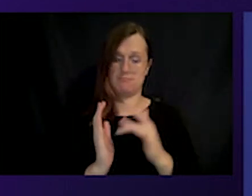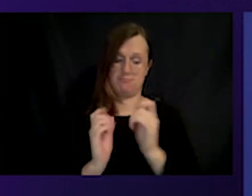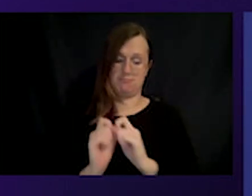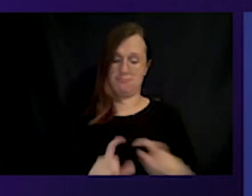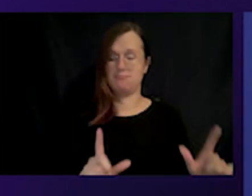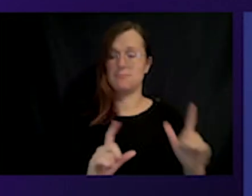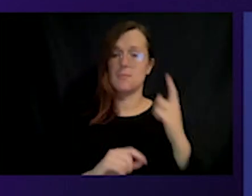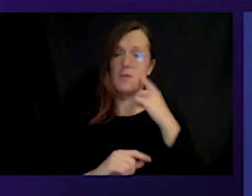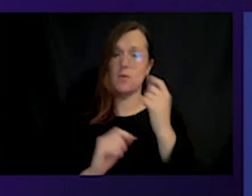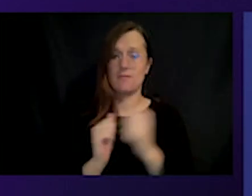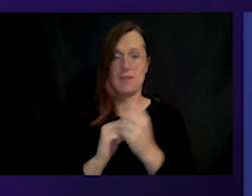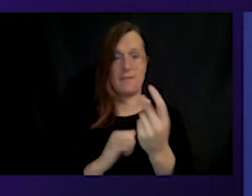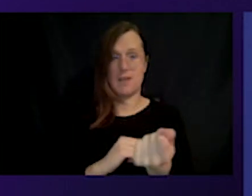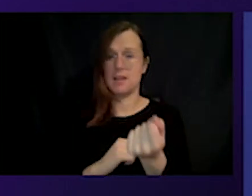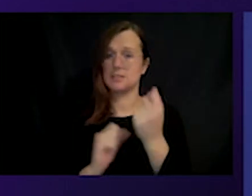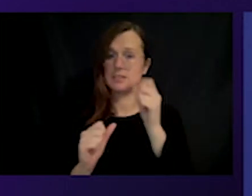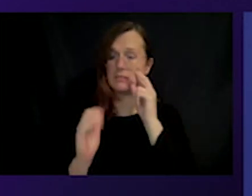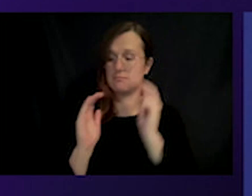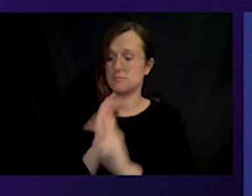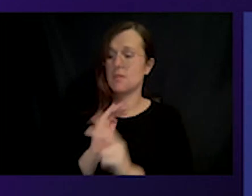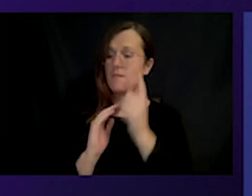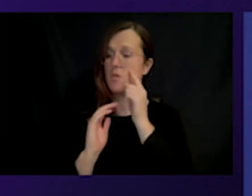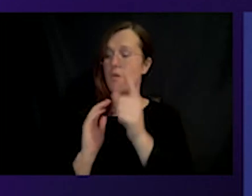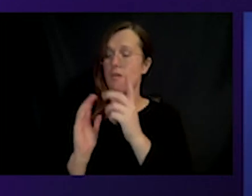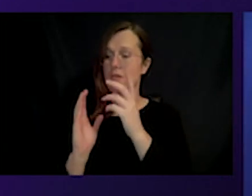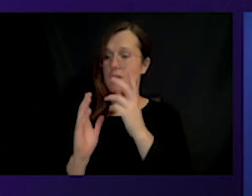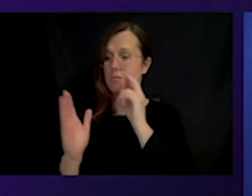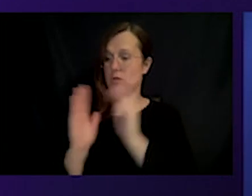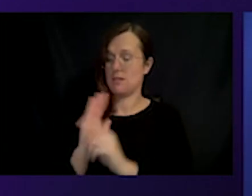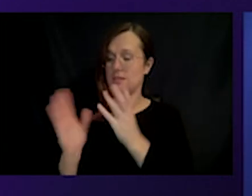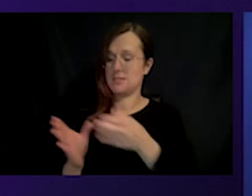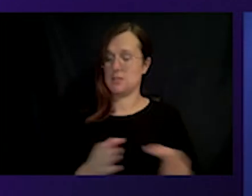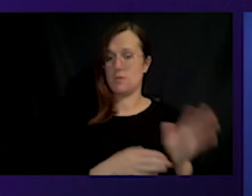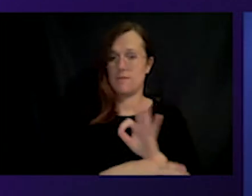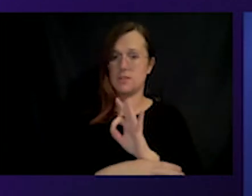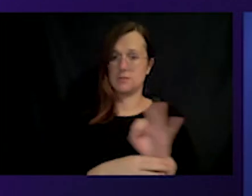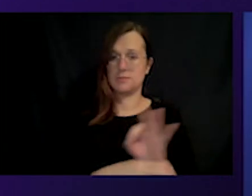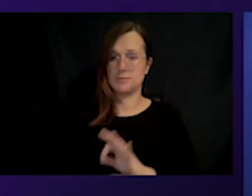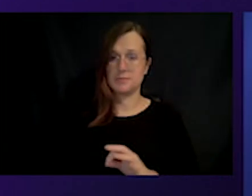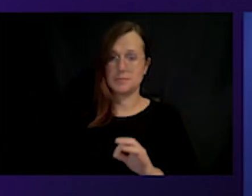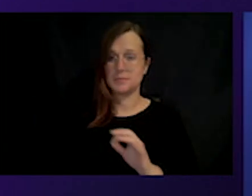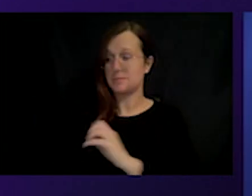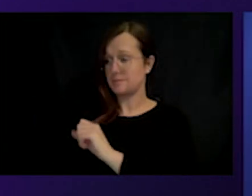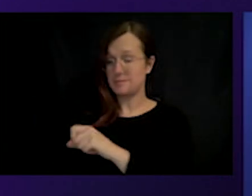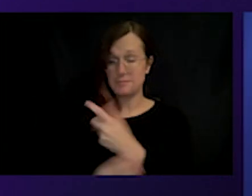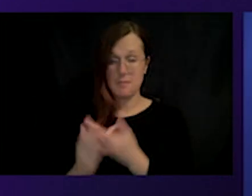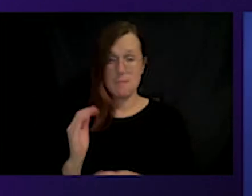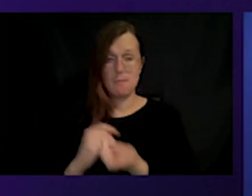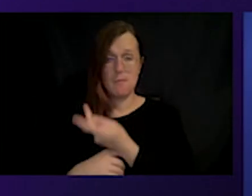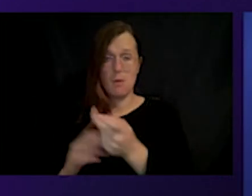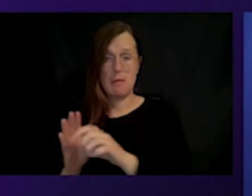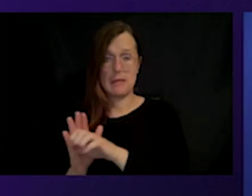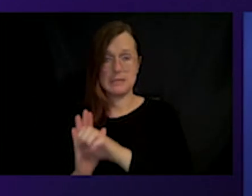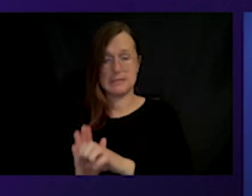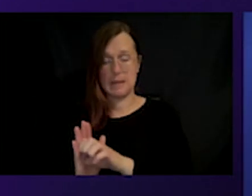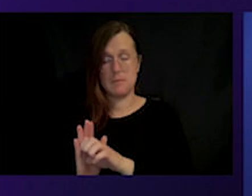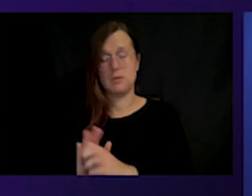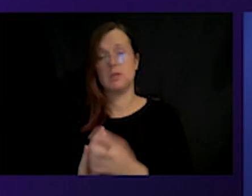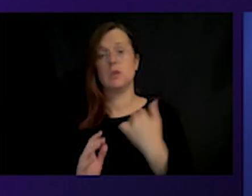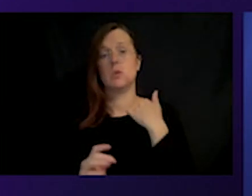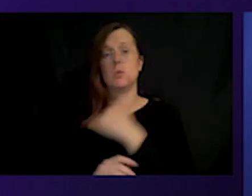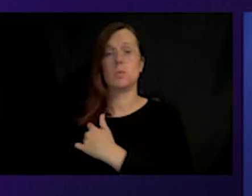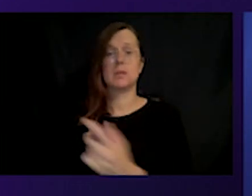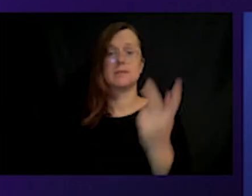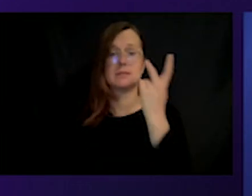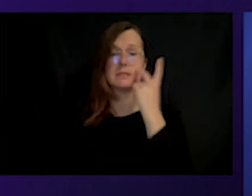fast, you can predict millions of sequence functions. Yeah, so very. Yeah, and in both of those examples, we've seen customers